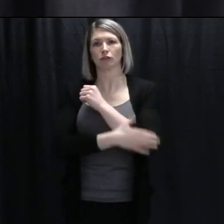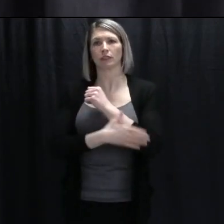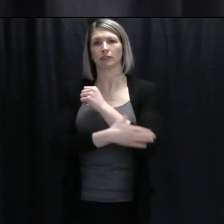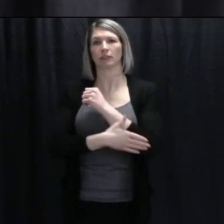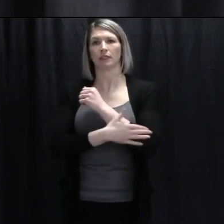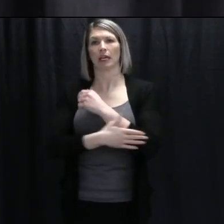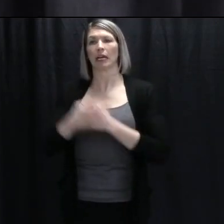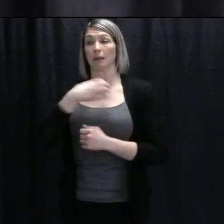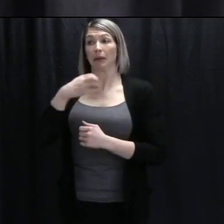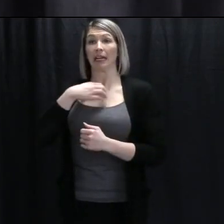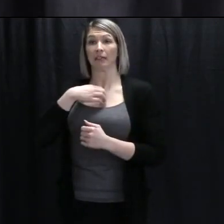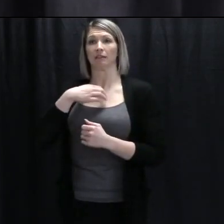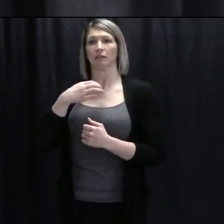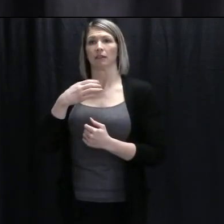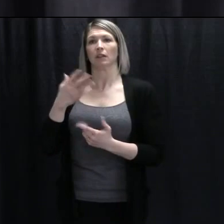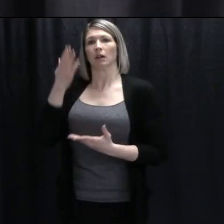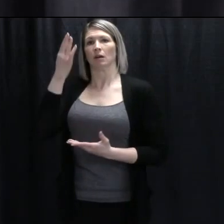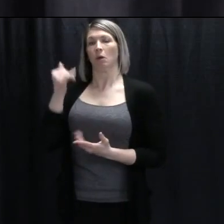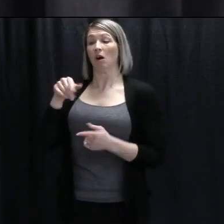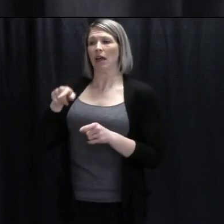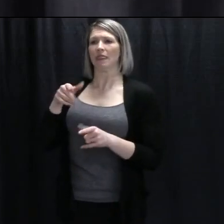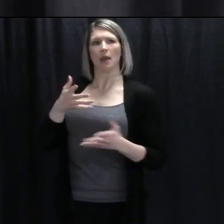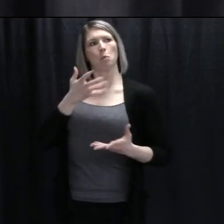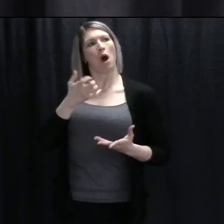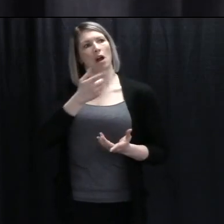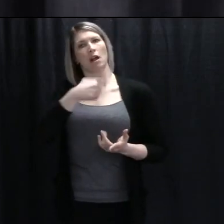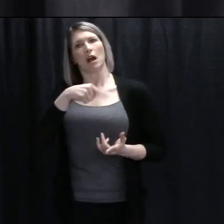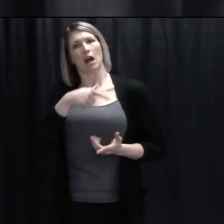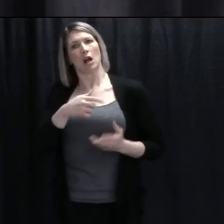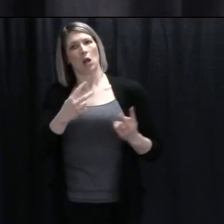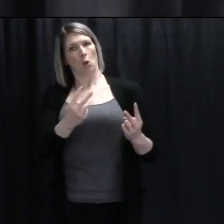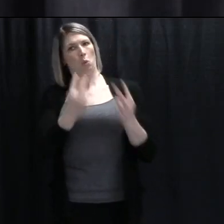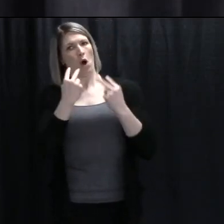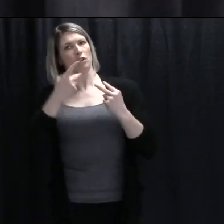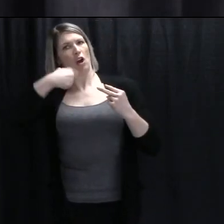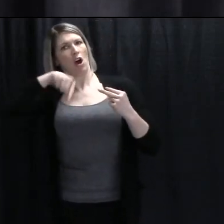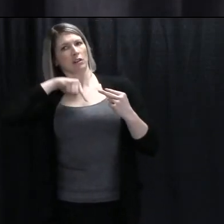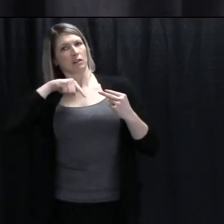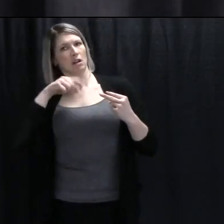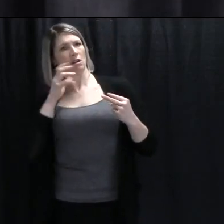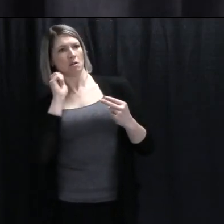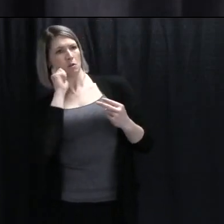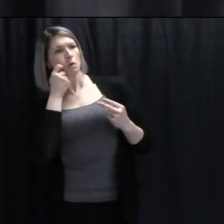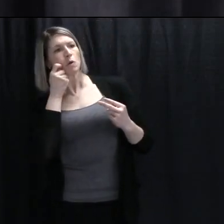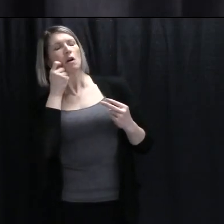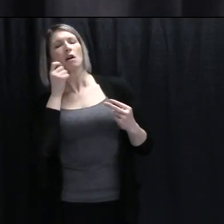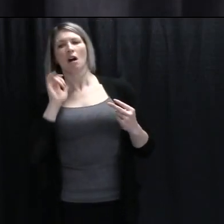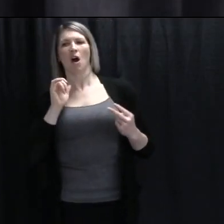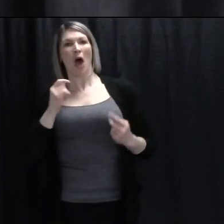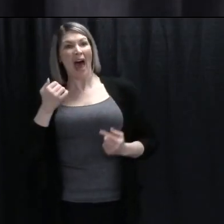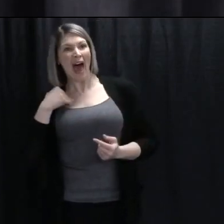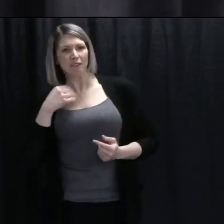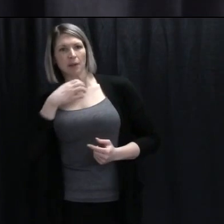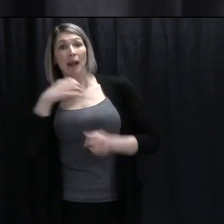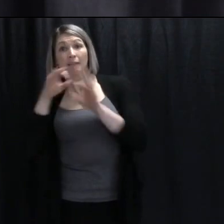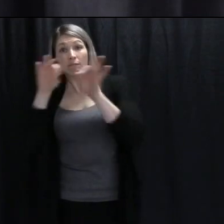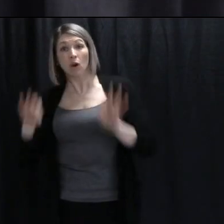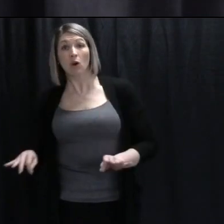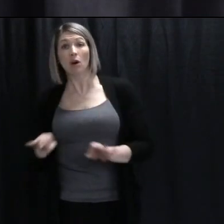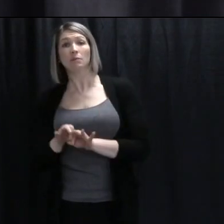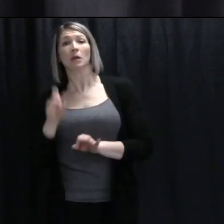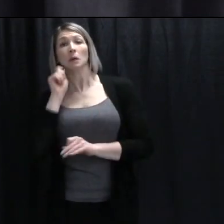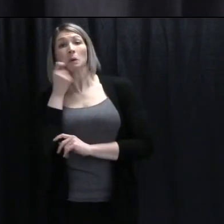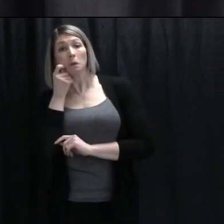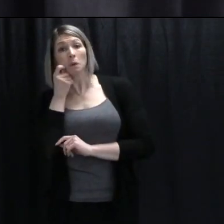people are looking to us to help them in Nevada and Florida with their issues. It is sad, however, that we